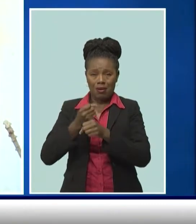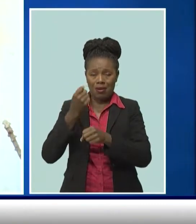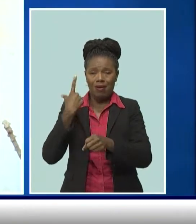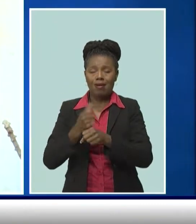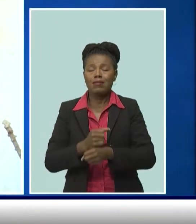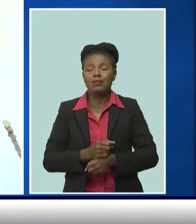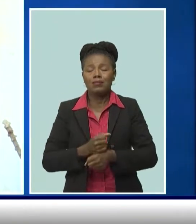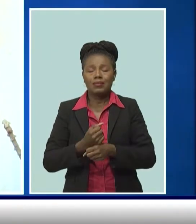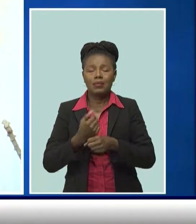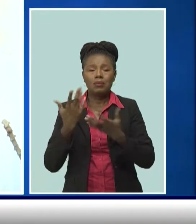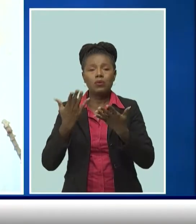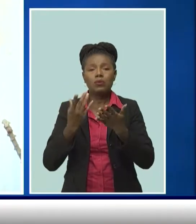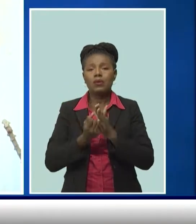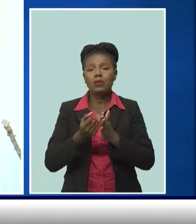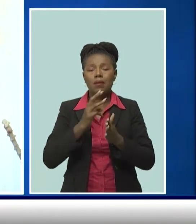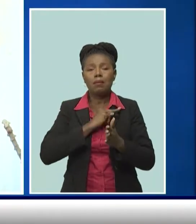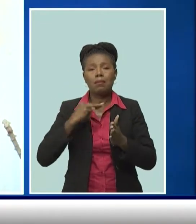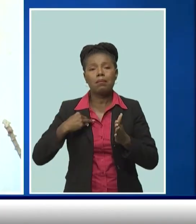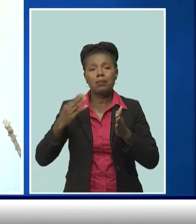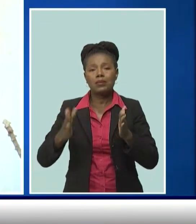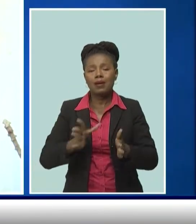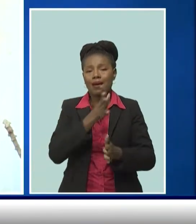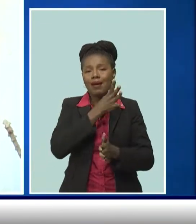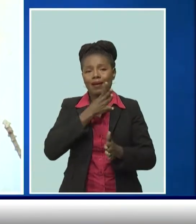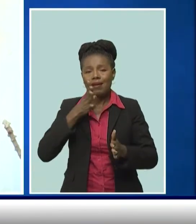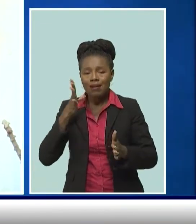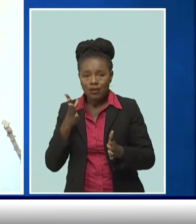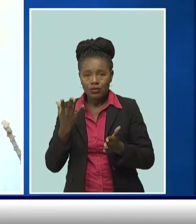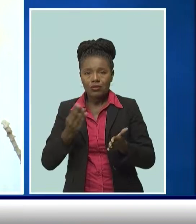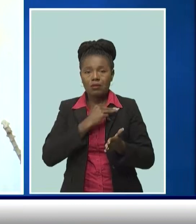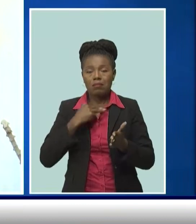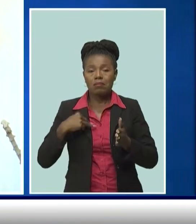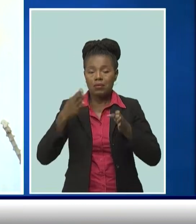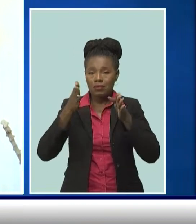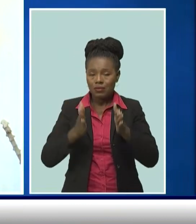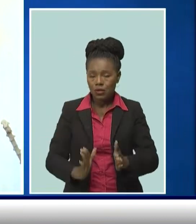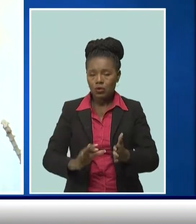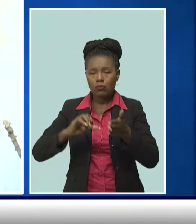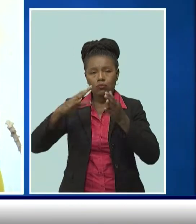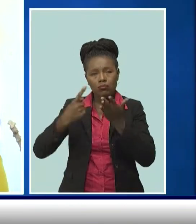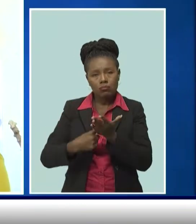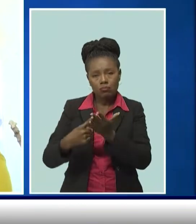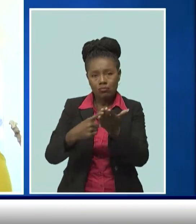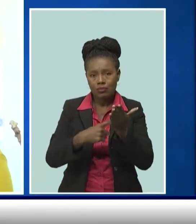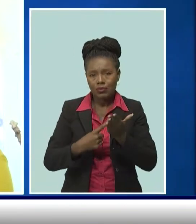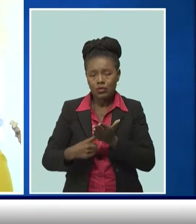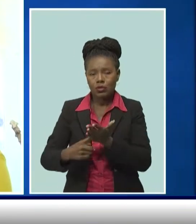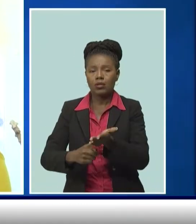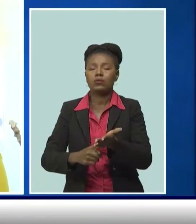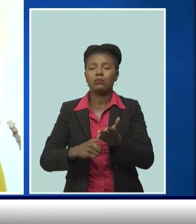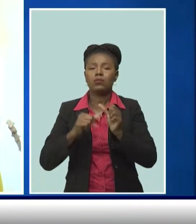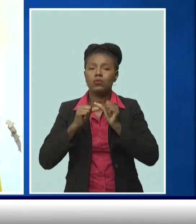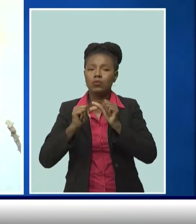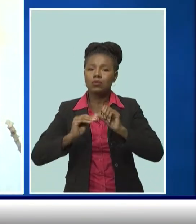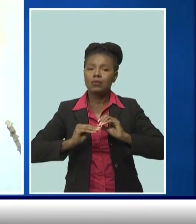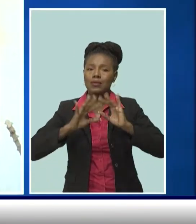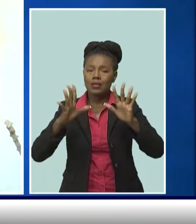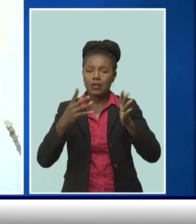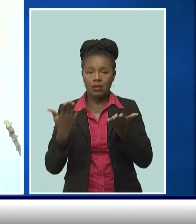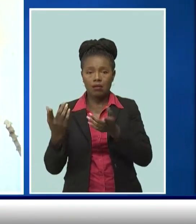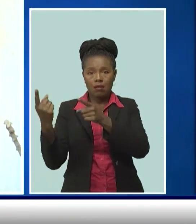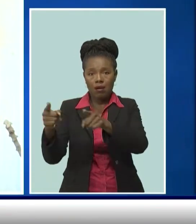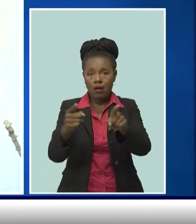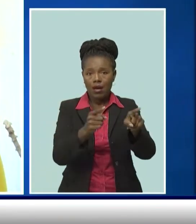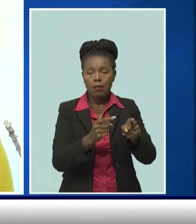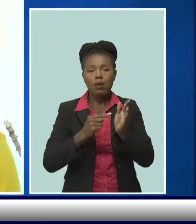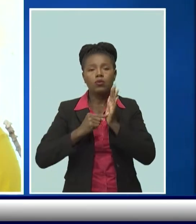deeply engaged with the Minister and the Ministry of Agriculture to ensure that what we do here is reflective of all Barbados, that what we do here